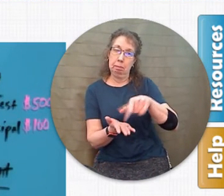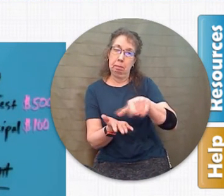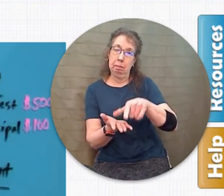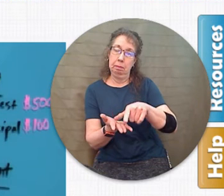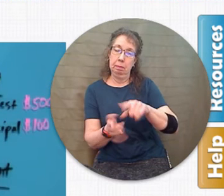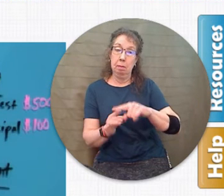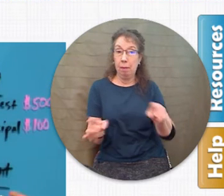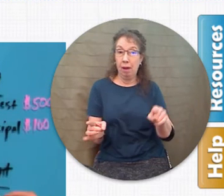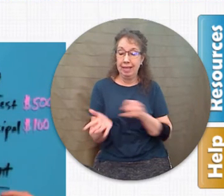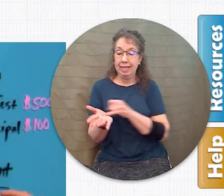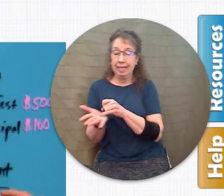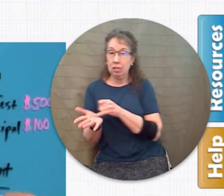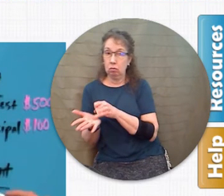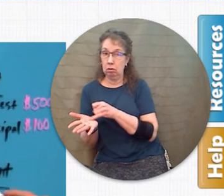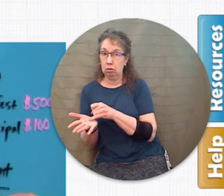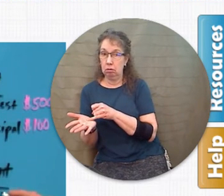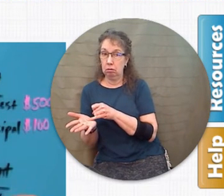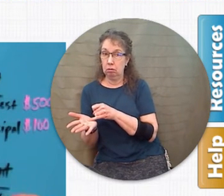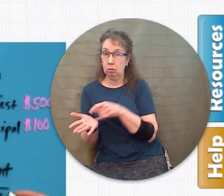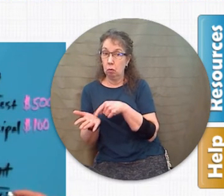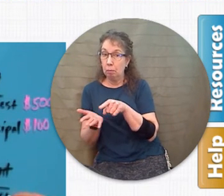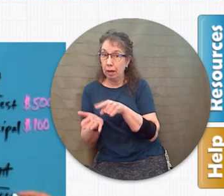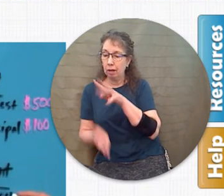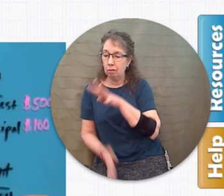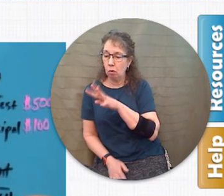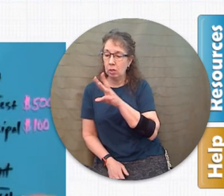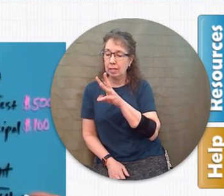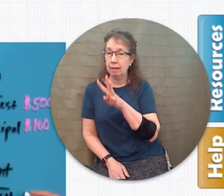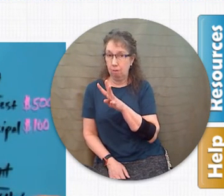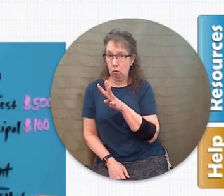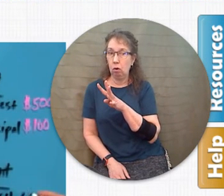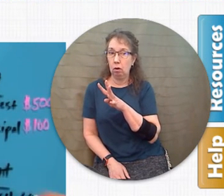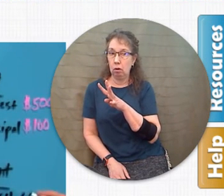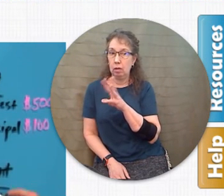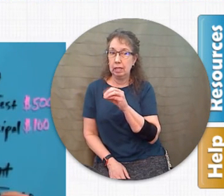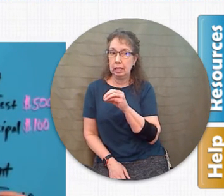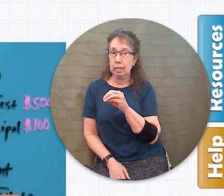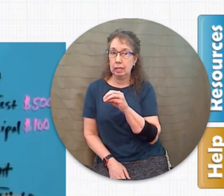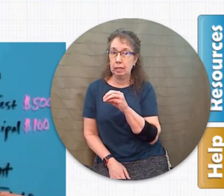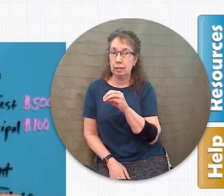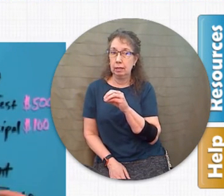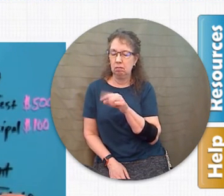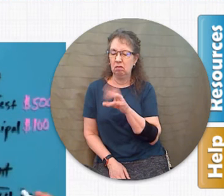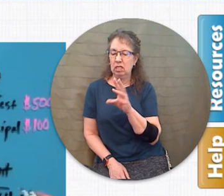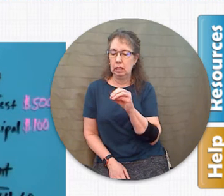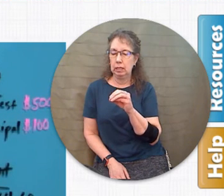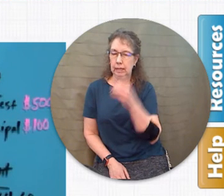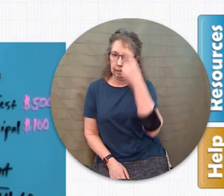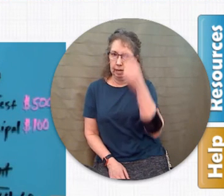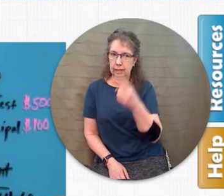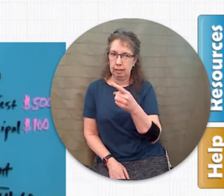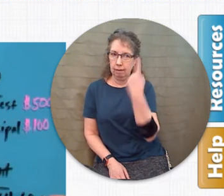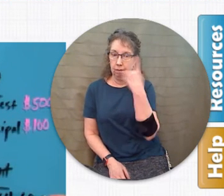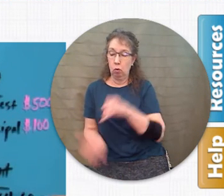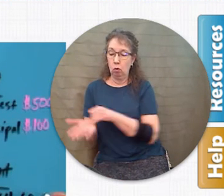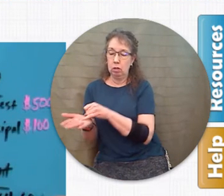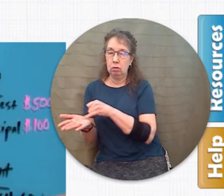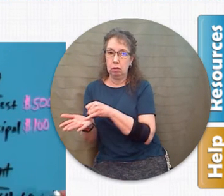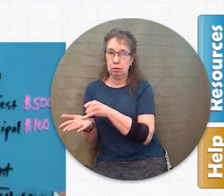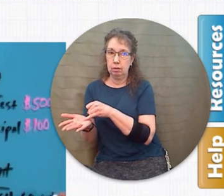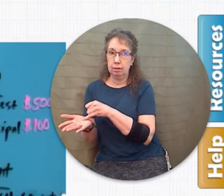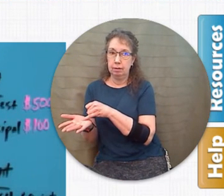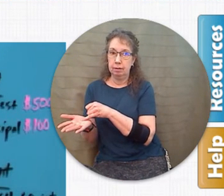But in interest, we're going to pay $464 of that, 60 cents, as interest.